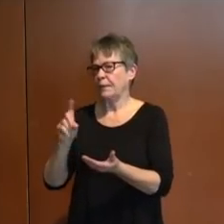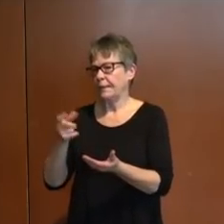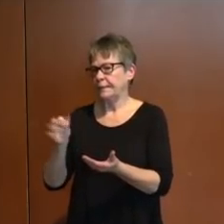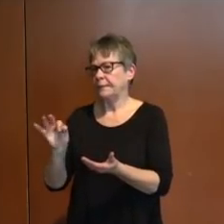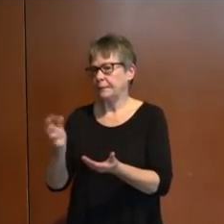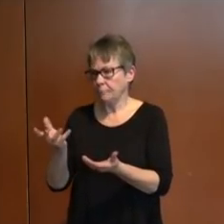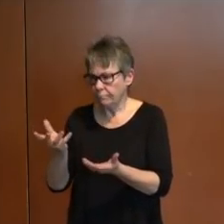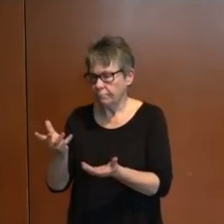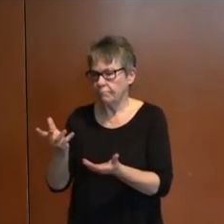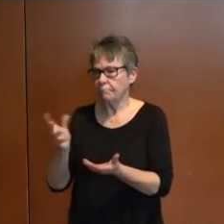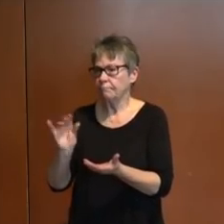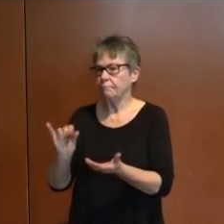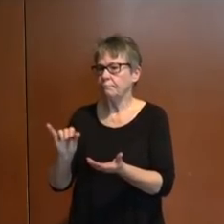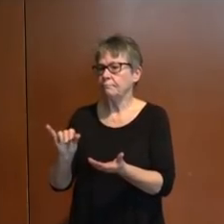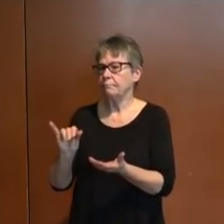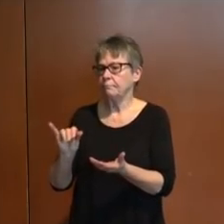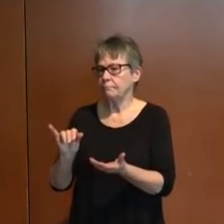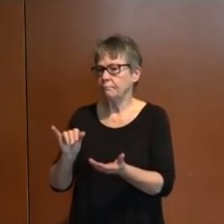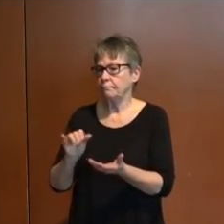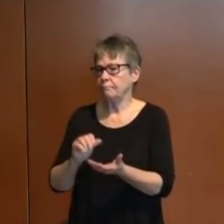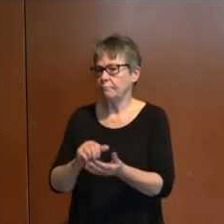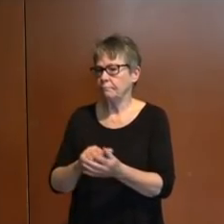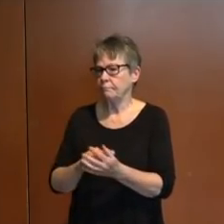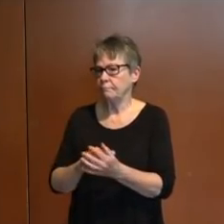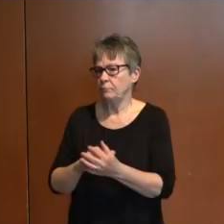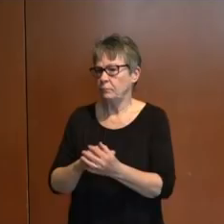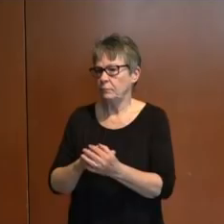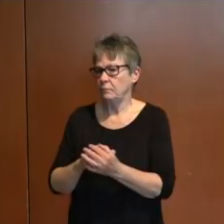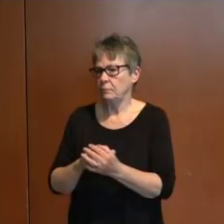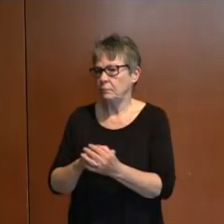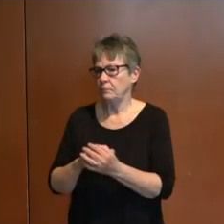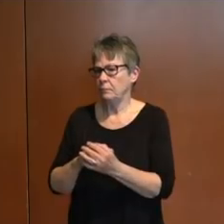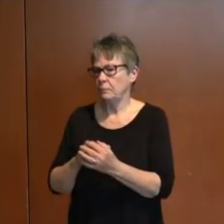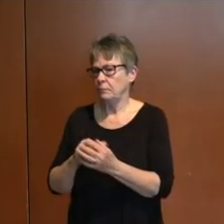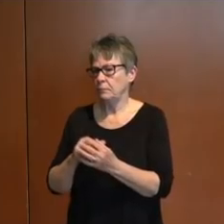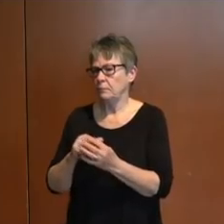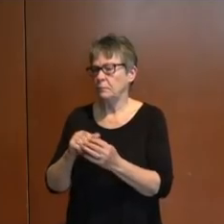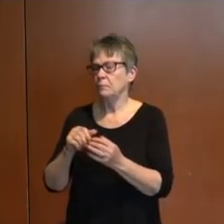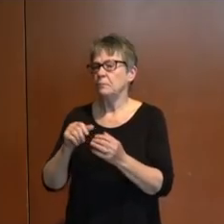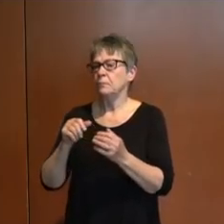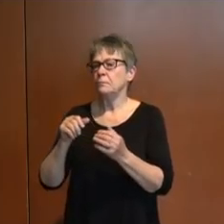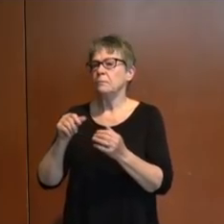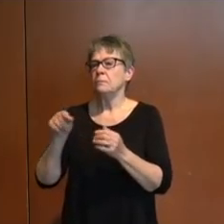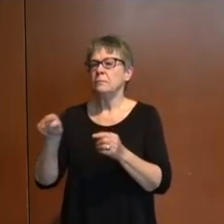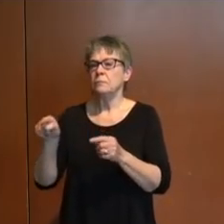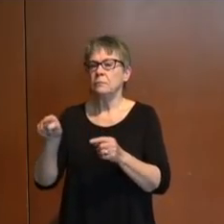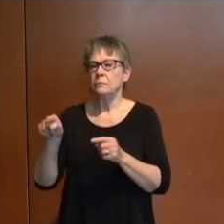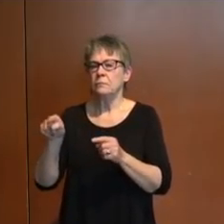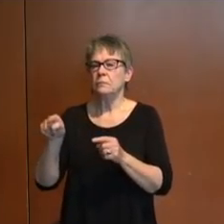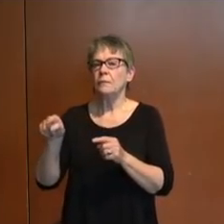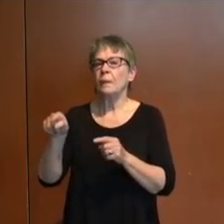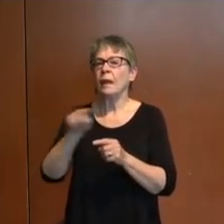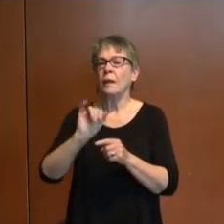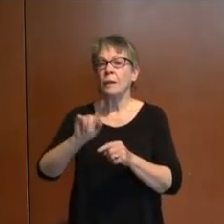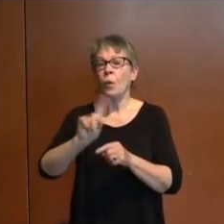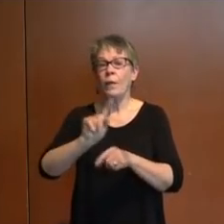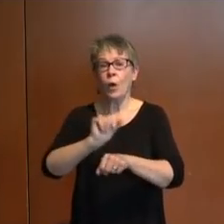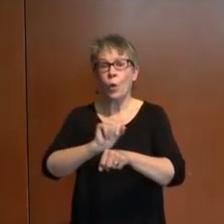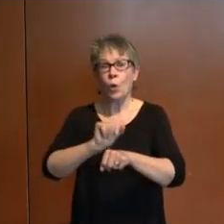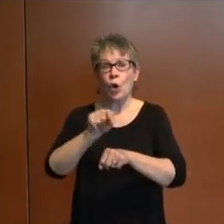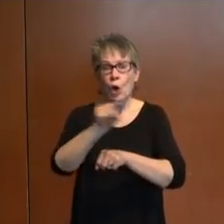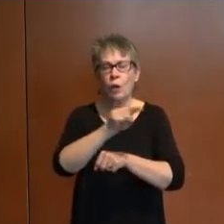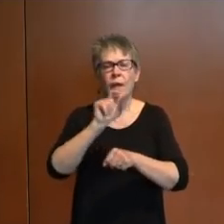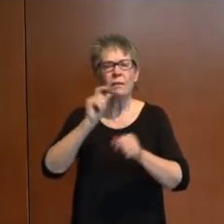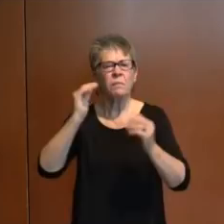officers work out of the Adult Diagnostic Treatment Center. The New Jersey Department of Corrections has notified